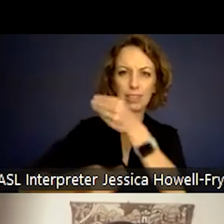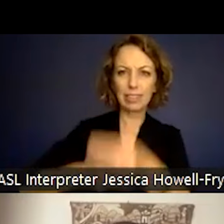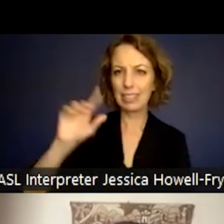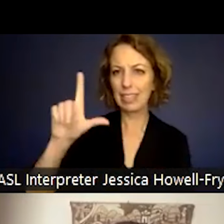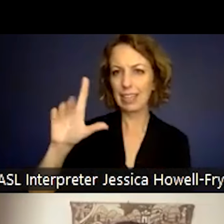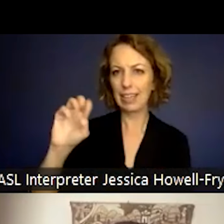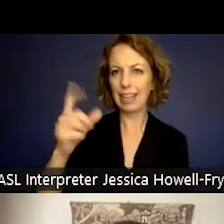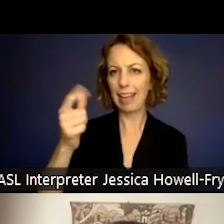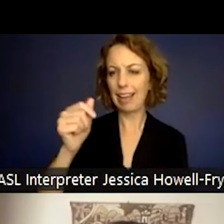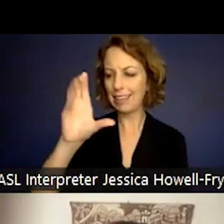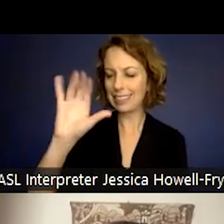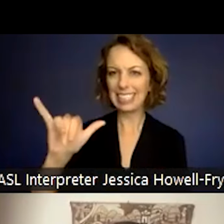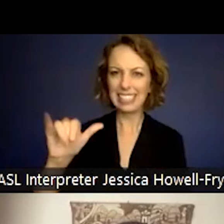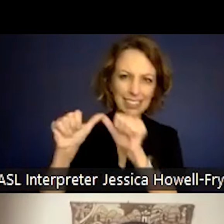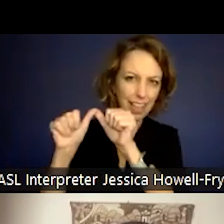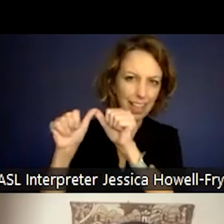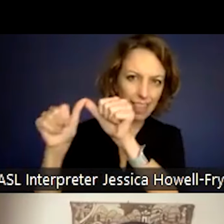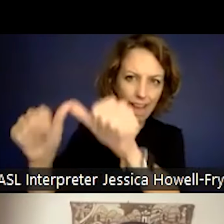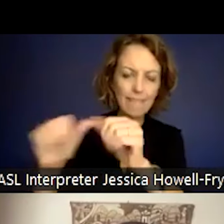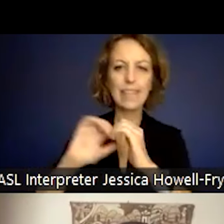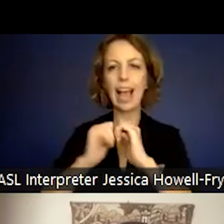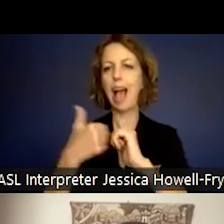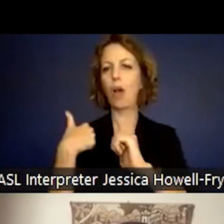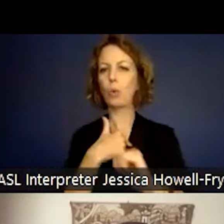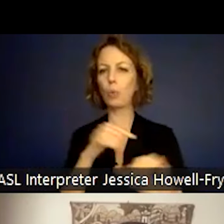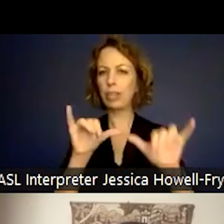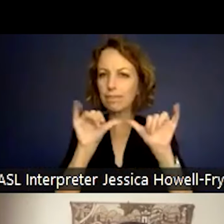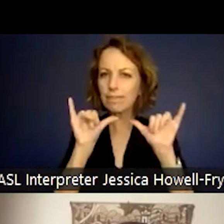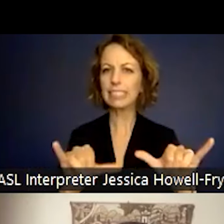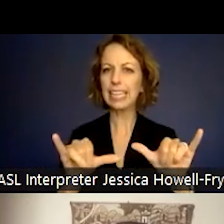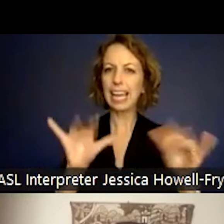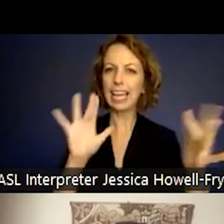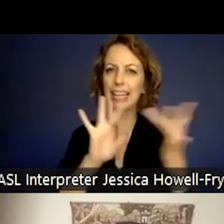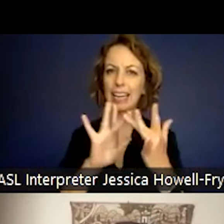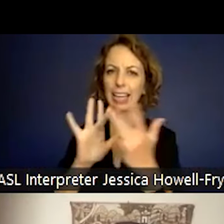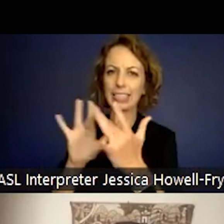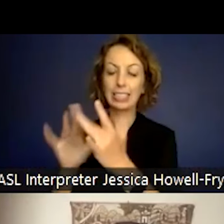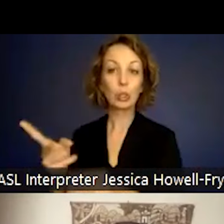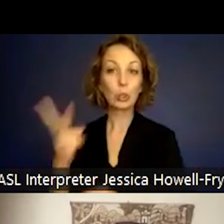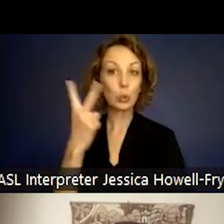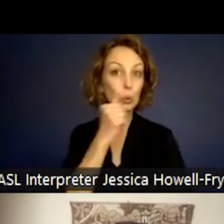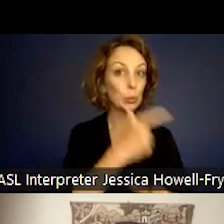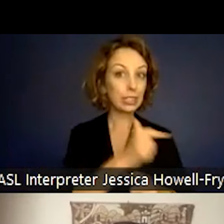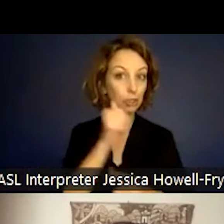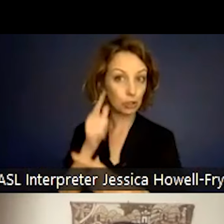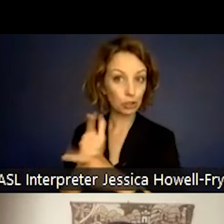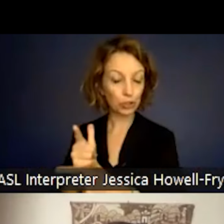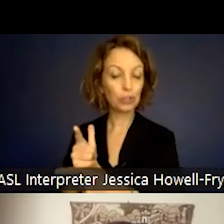honor each other and how we stay connected. And two sisters,